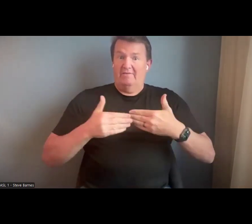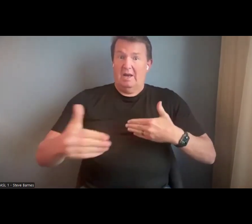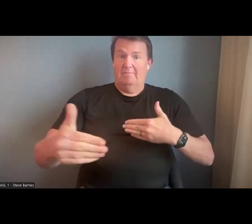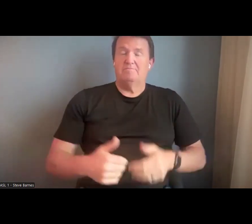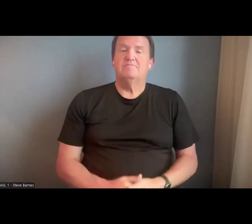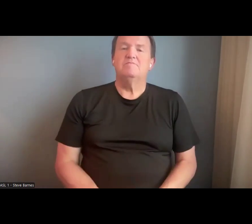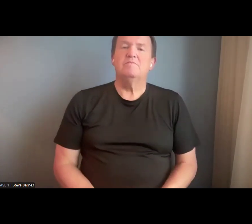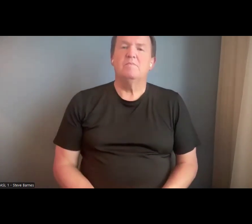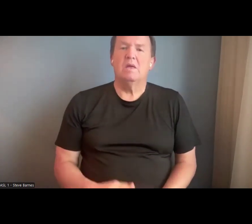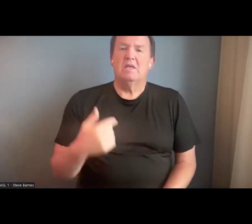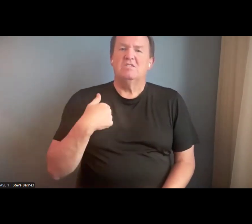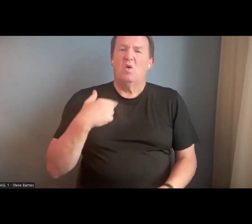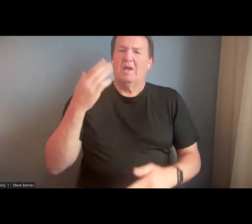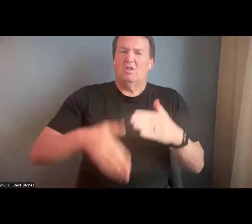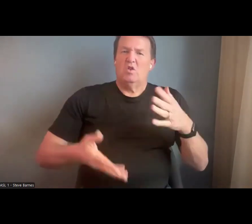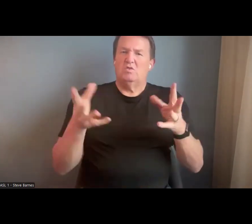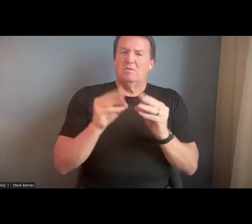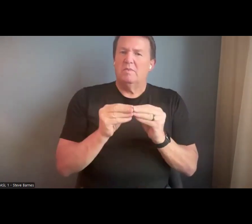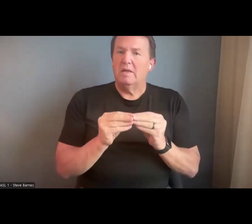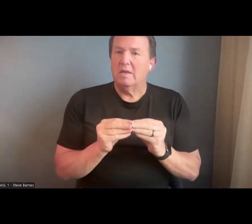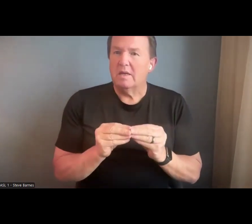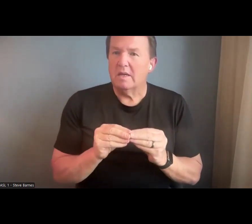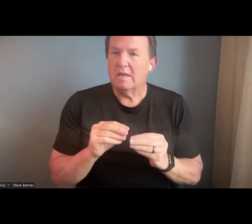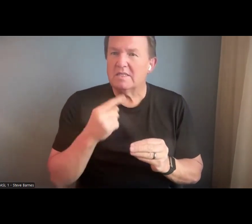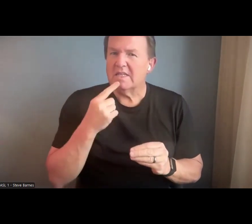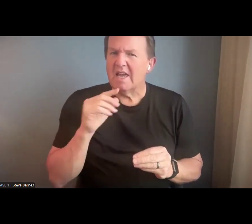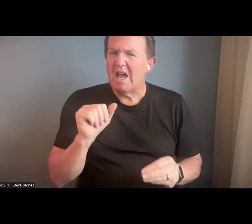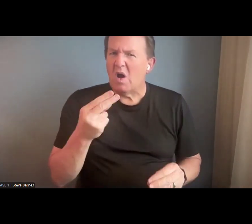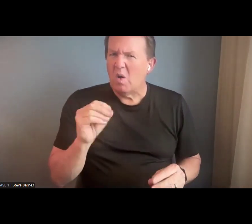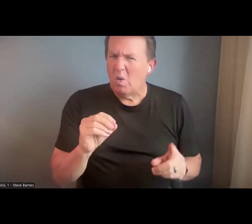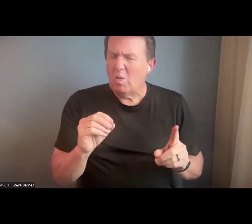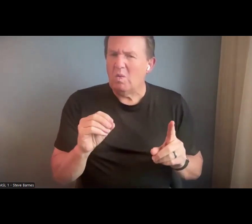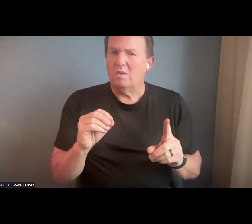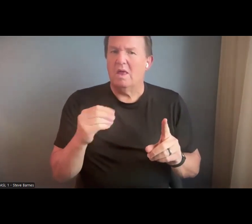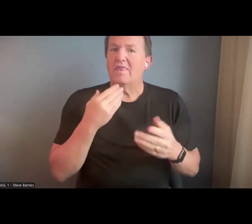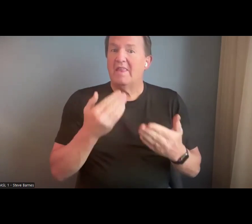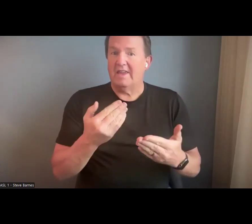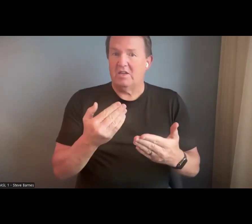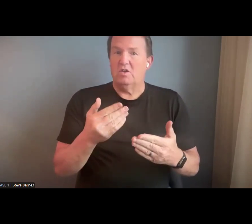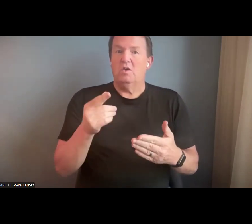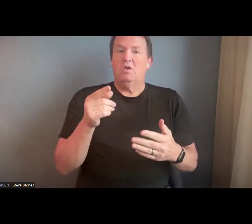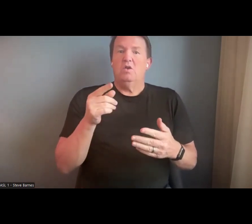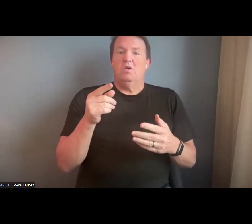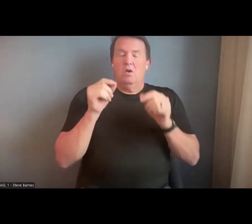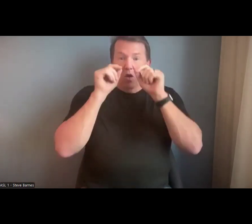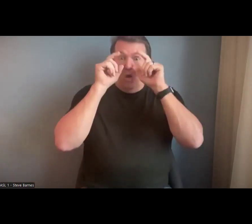So I close this saying, aho, thank you. And I invite you to open your eyes and come